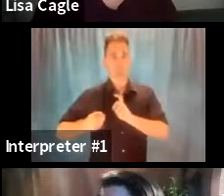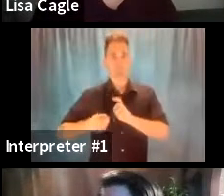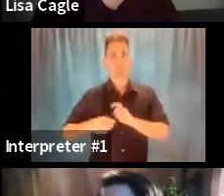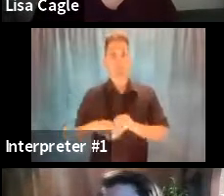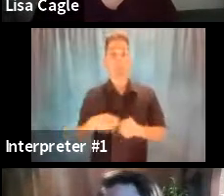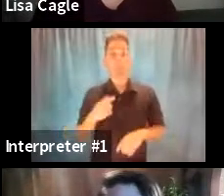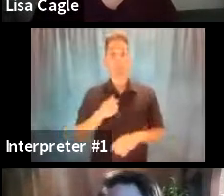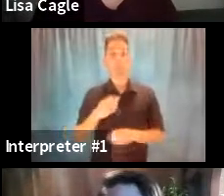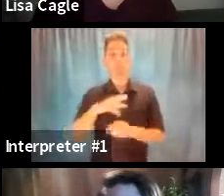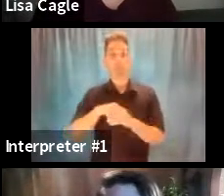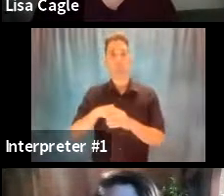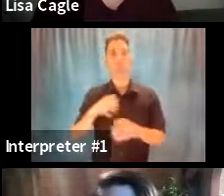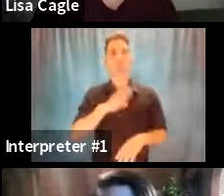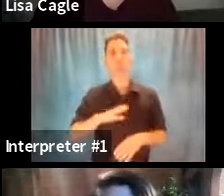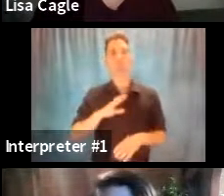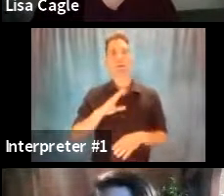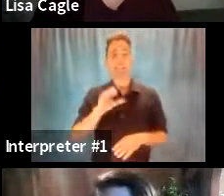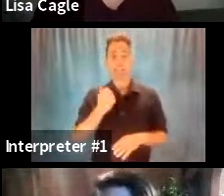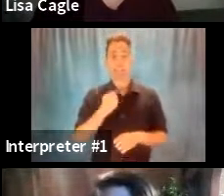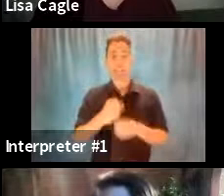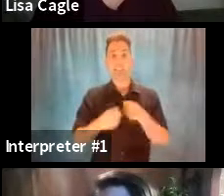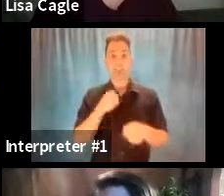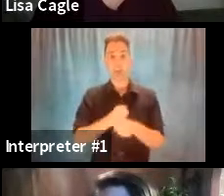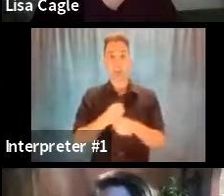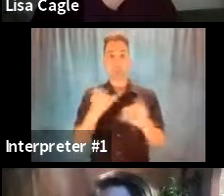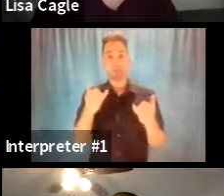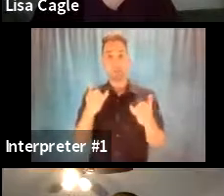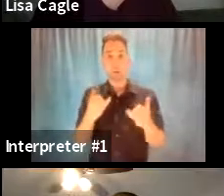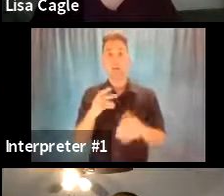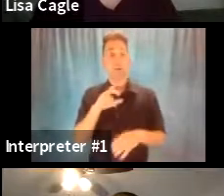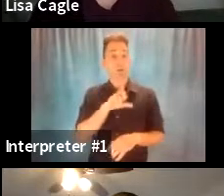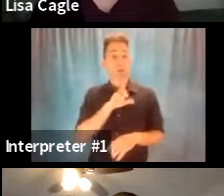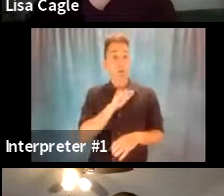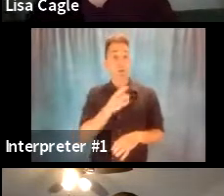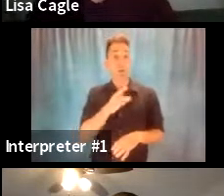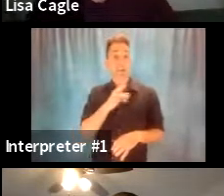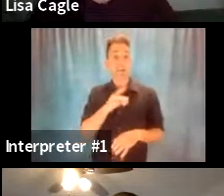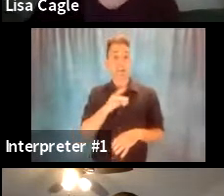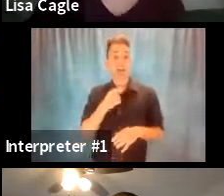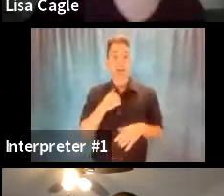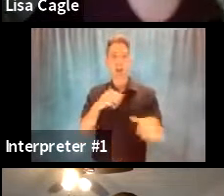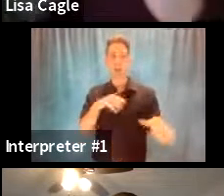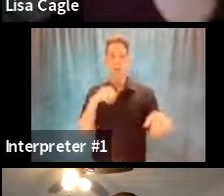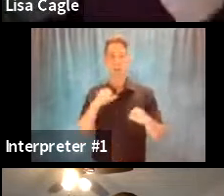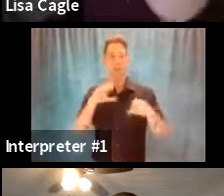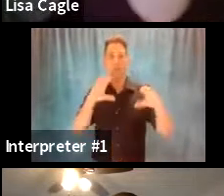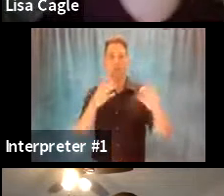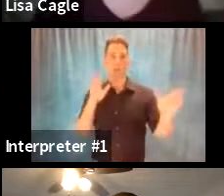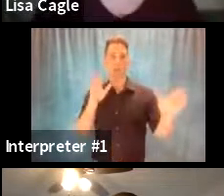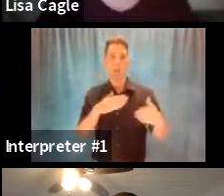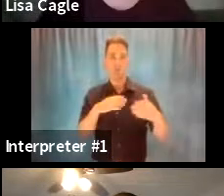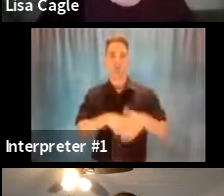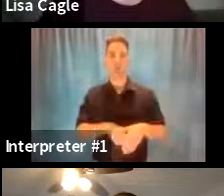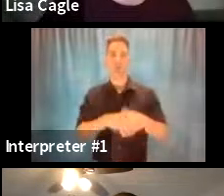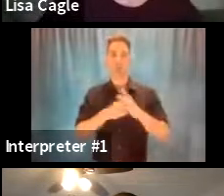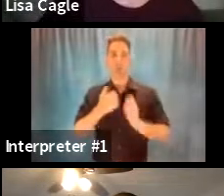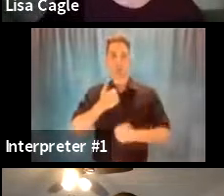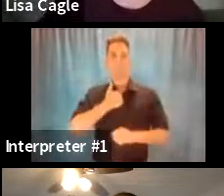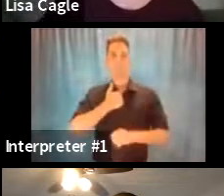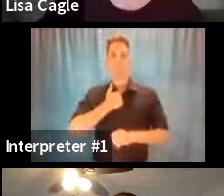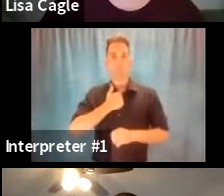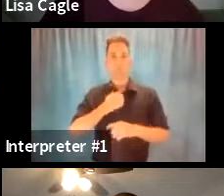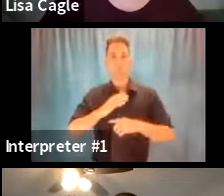decade. In 2018, I left the classroom to begin my own educational consultant business,